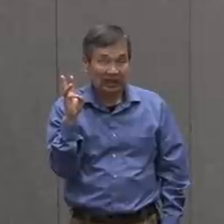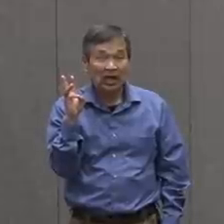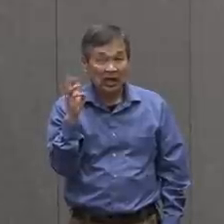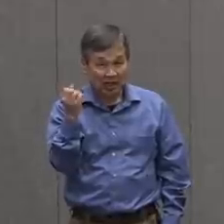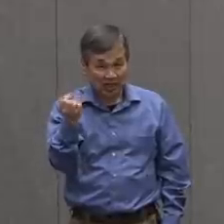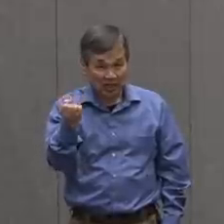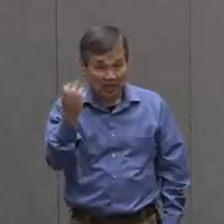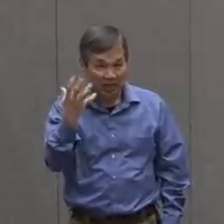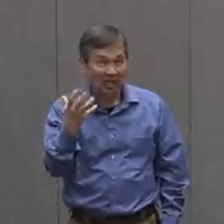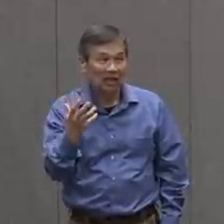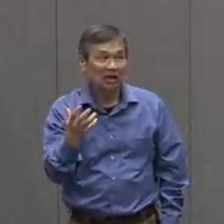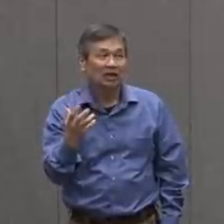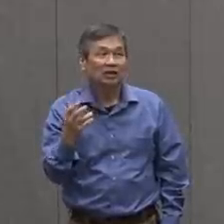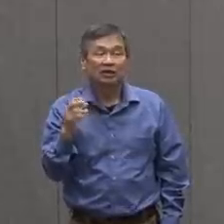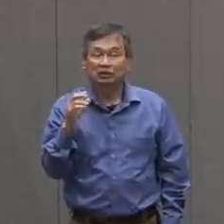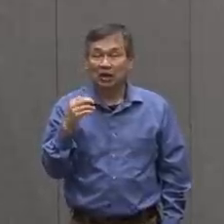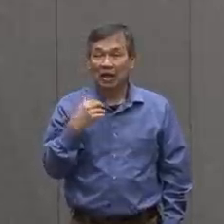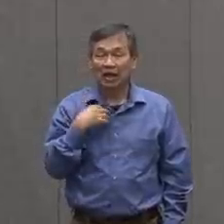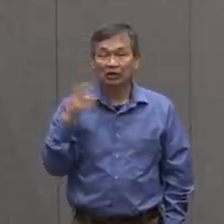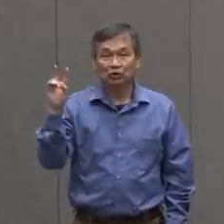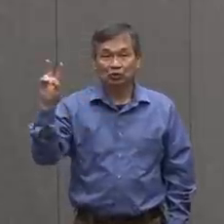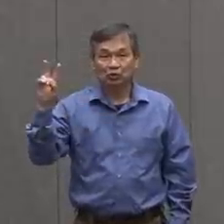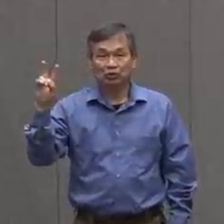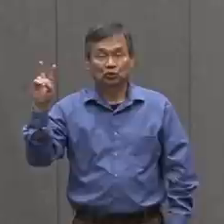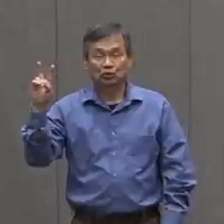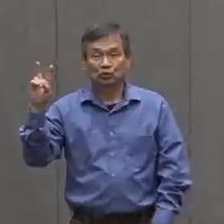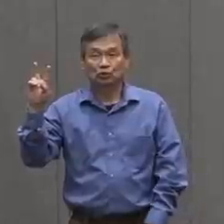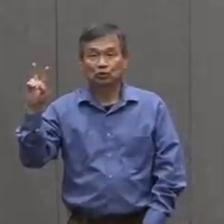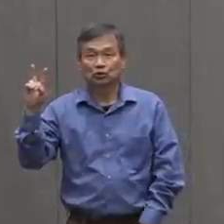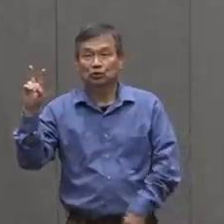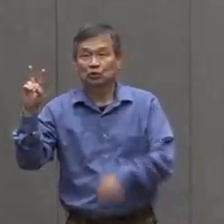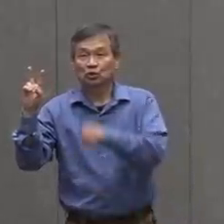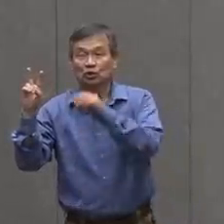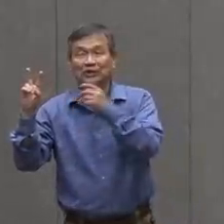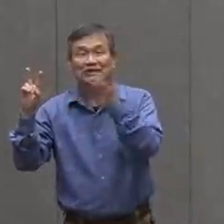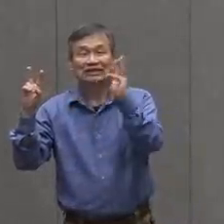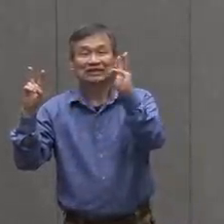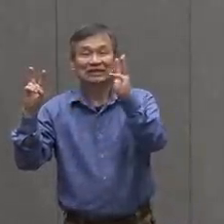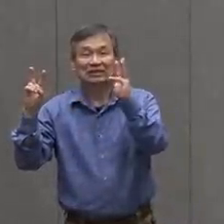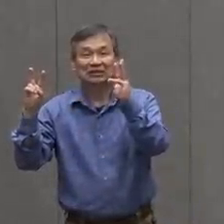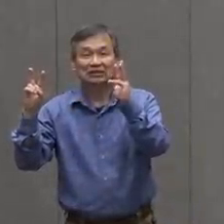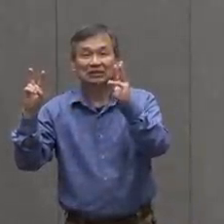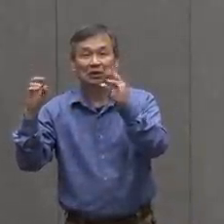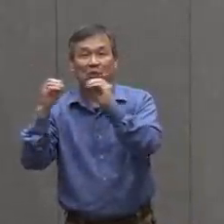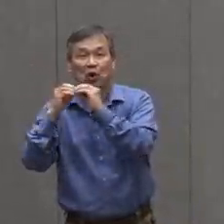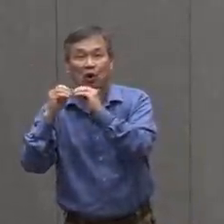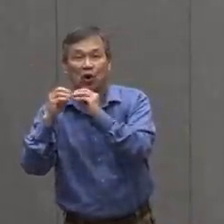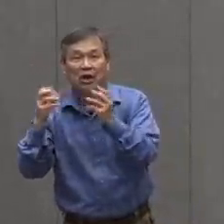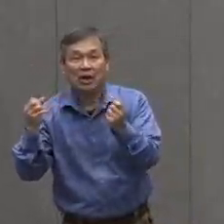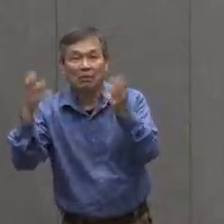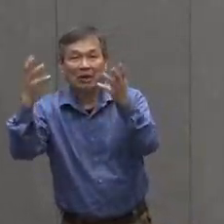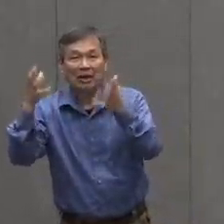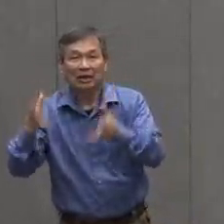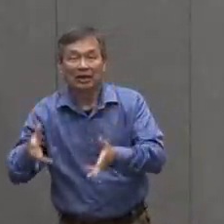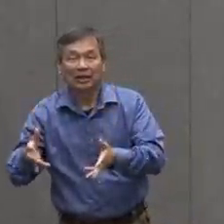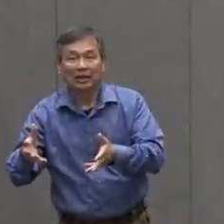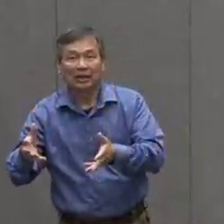lot. So far I have 2. If I add 6 more, what will I have altogether?